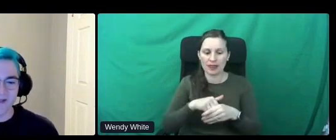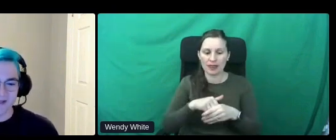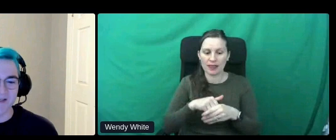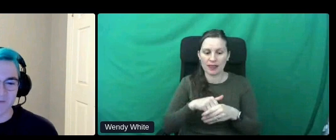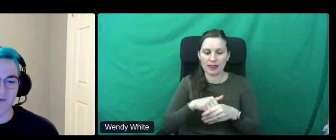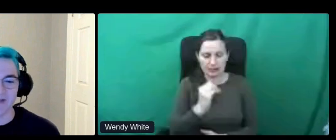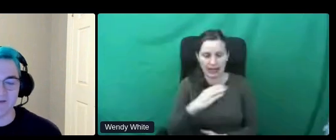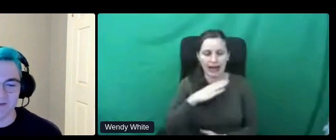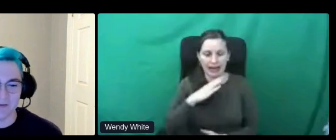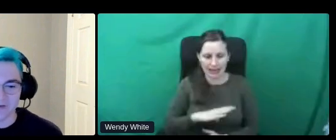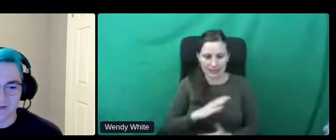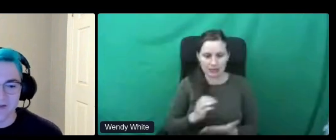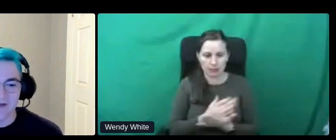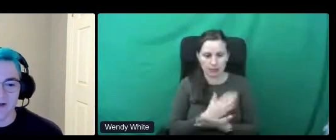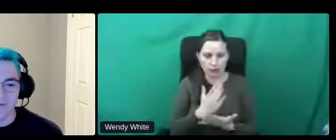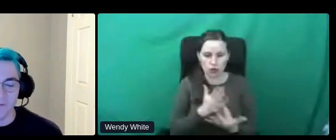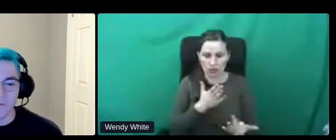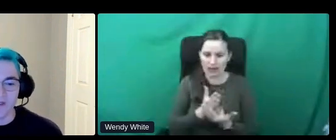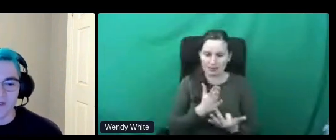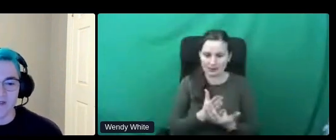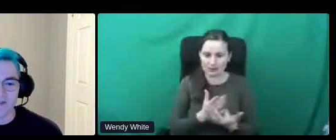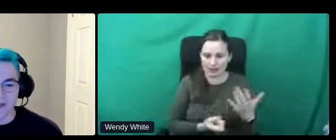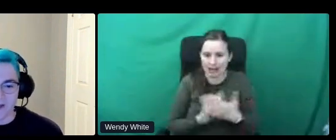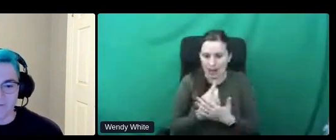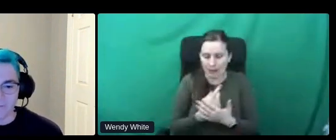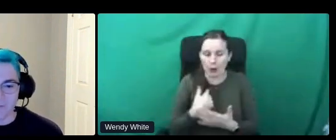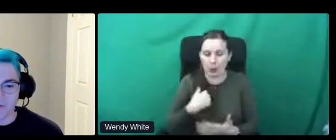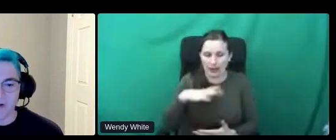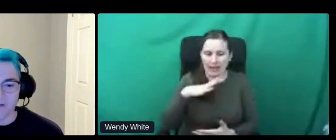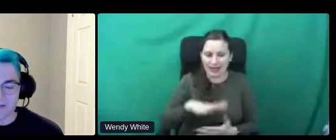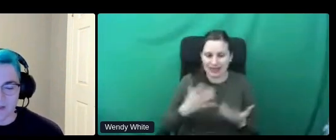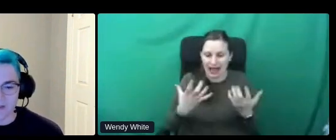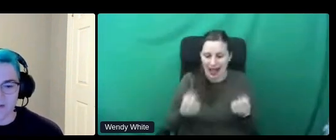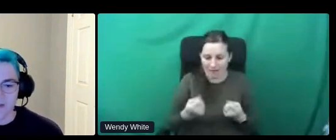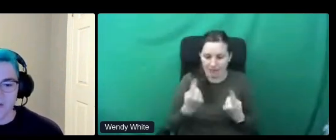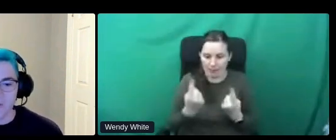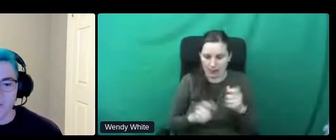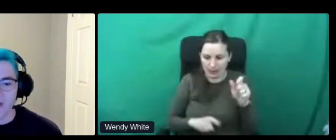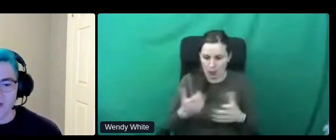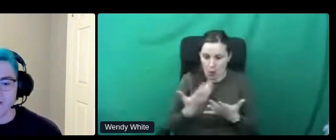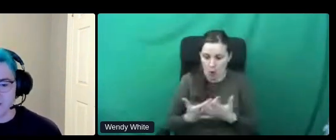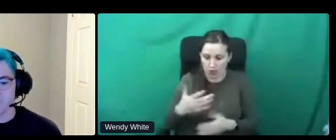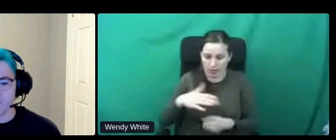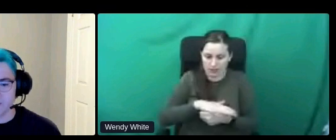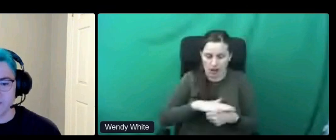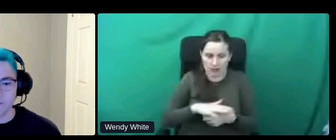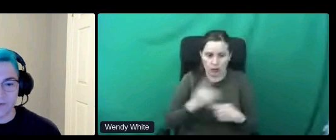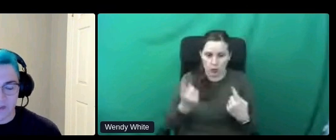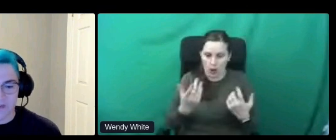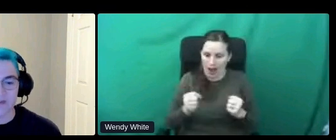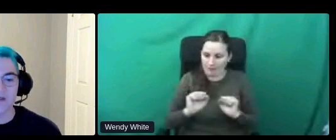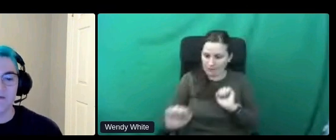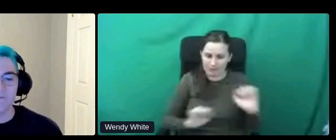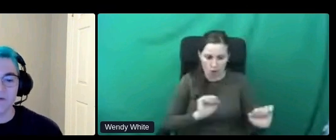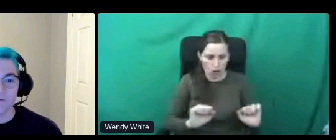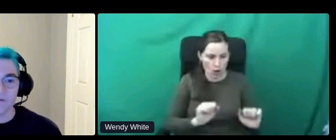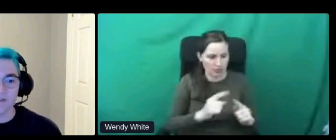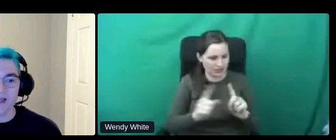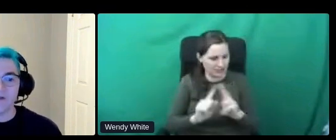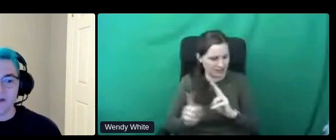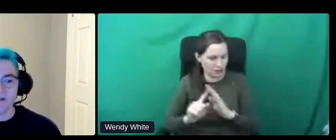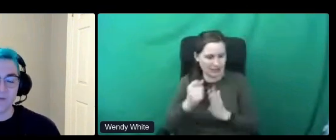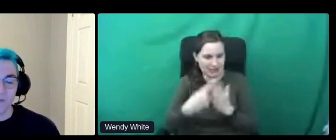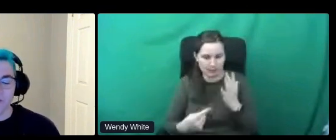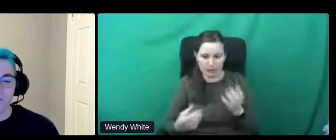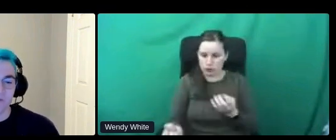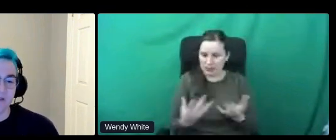for getting accessibility out the door. We needed to have people on site who had different disabilities to